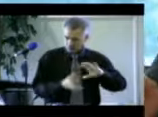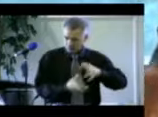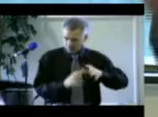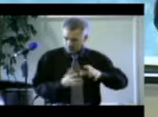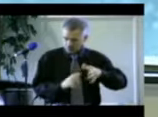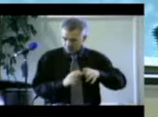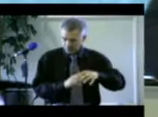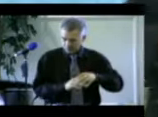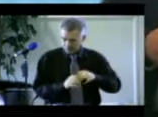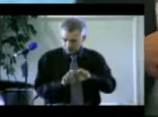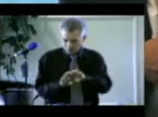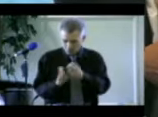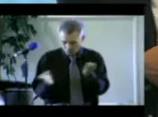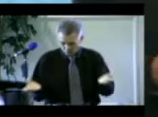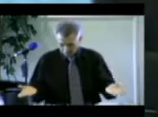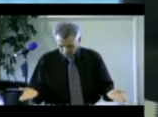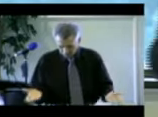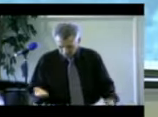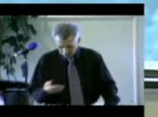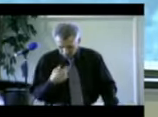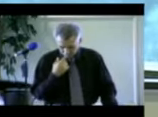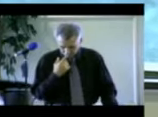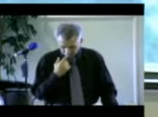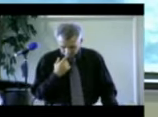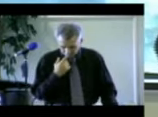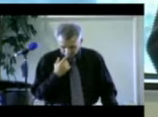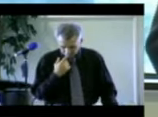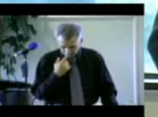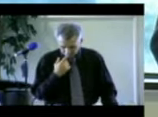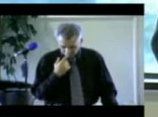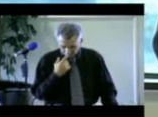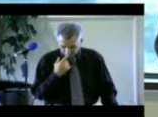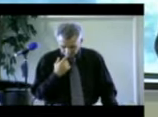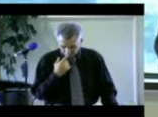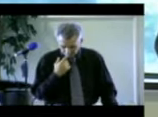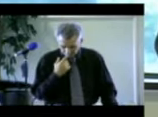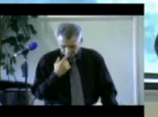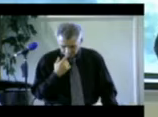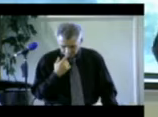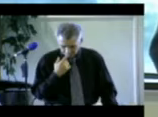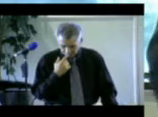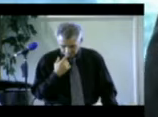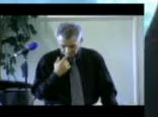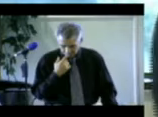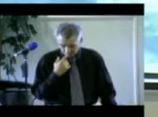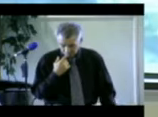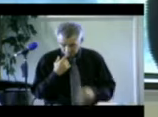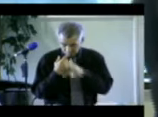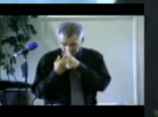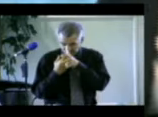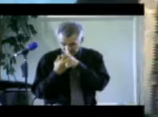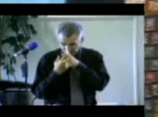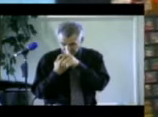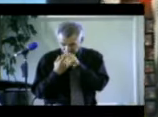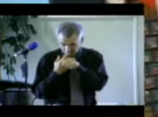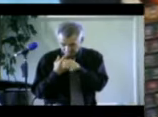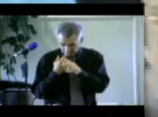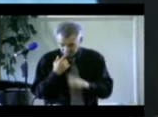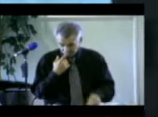and I opened up the washing machine, and there were carrot peelings in my washing machine.